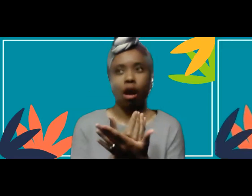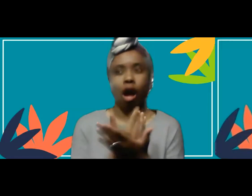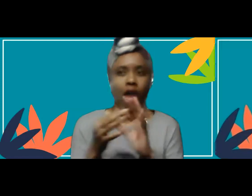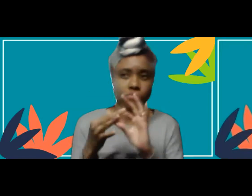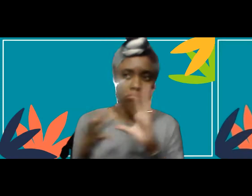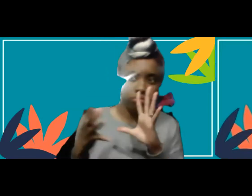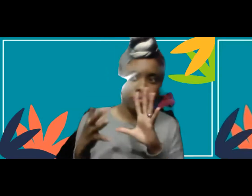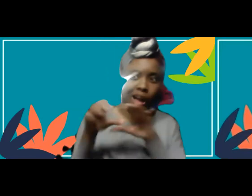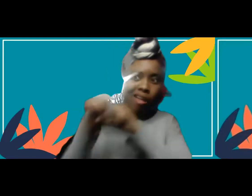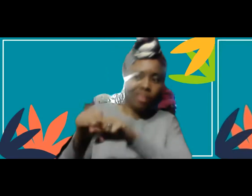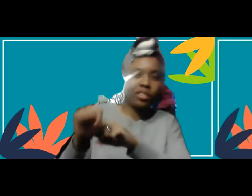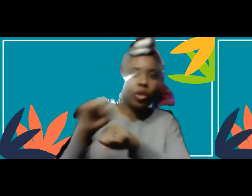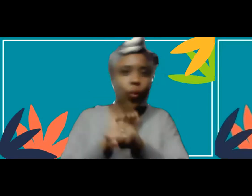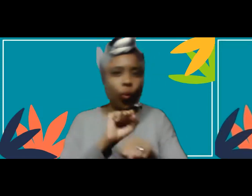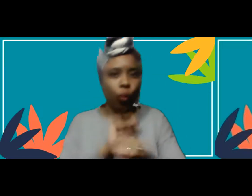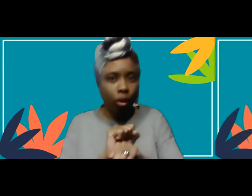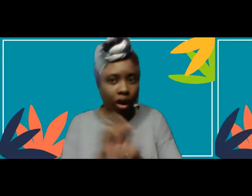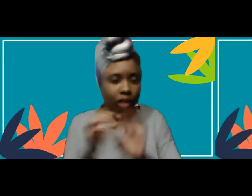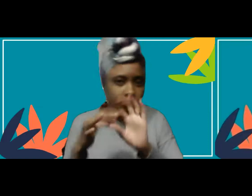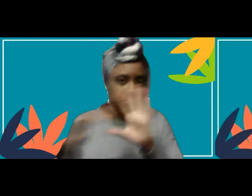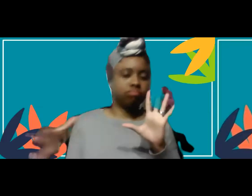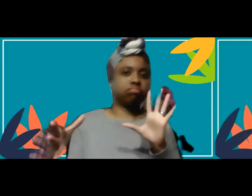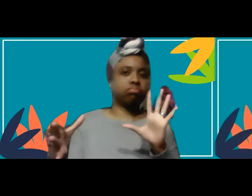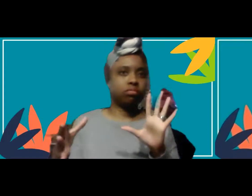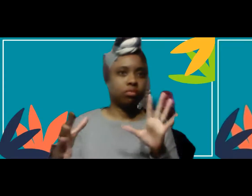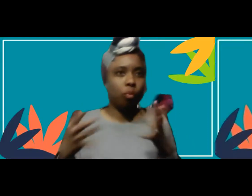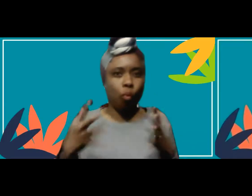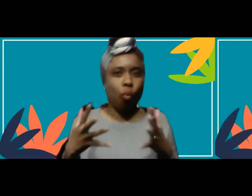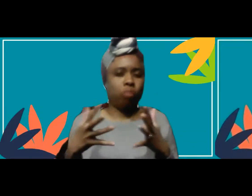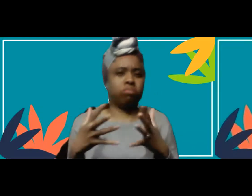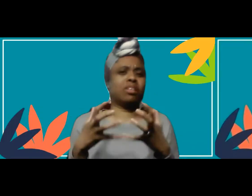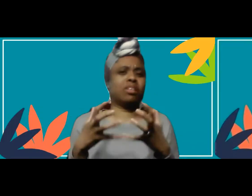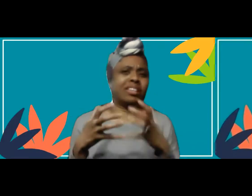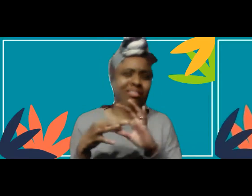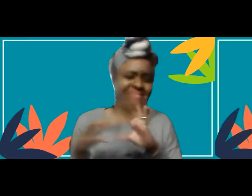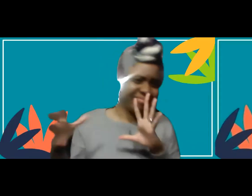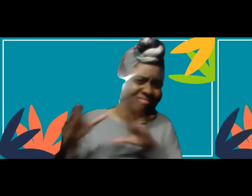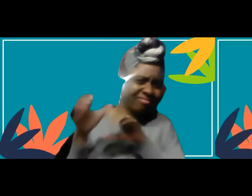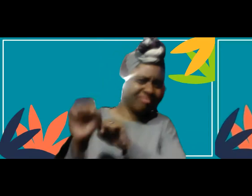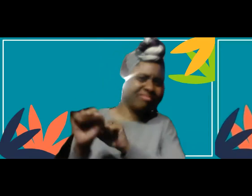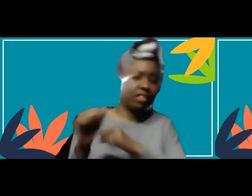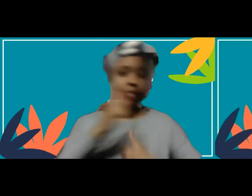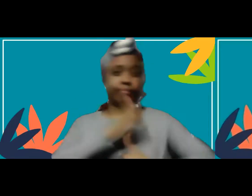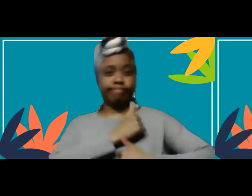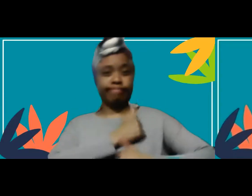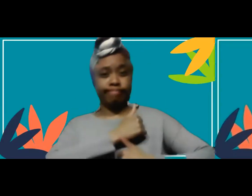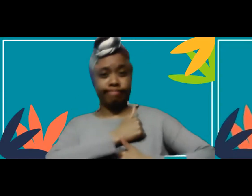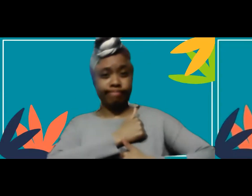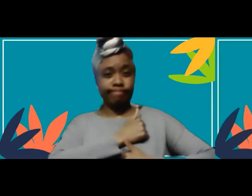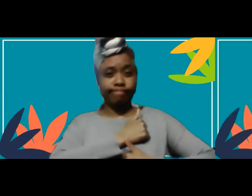work. We're climbing out of this colonization, of militarization,